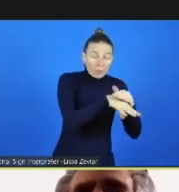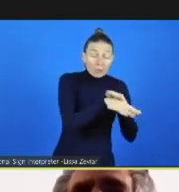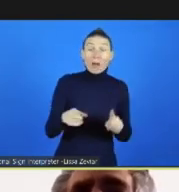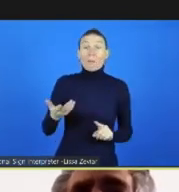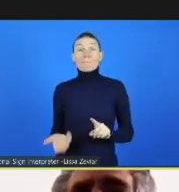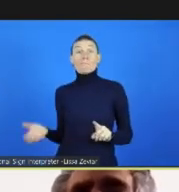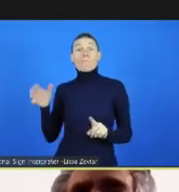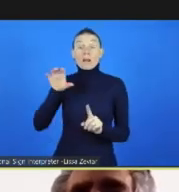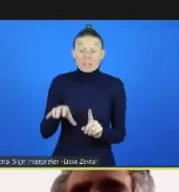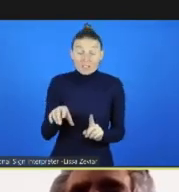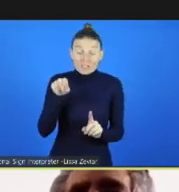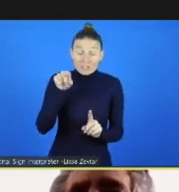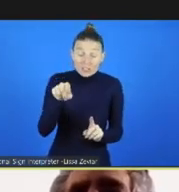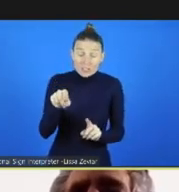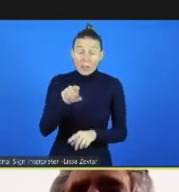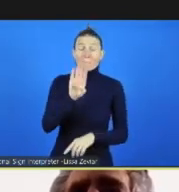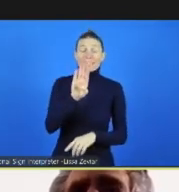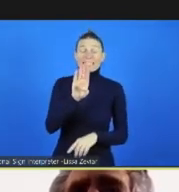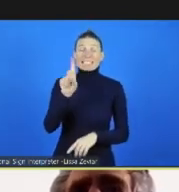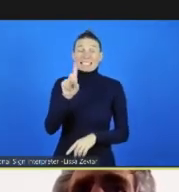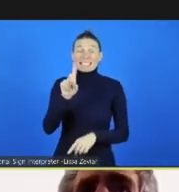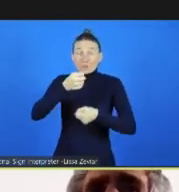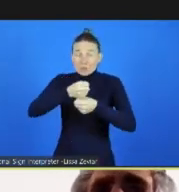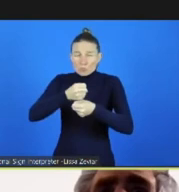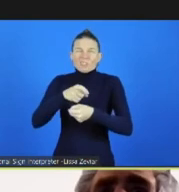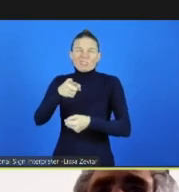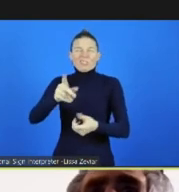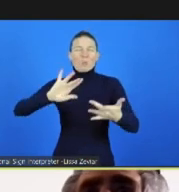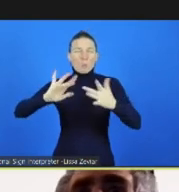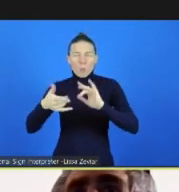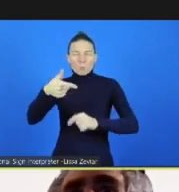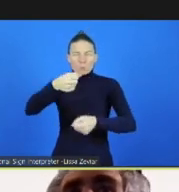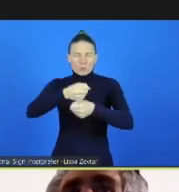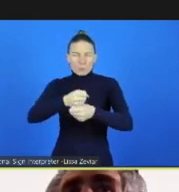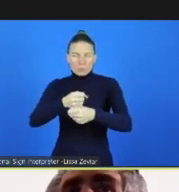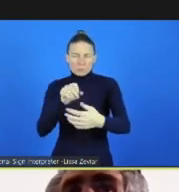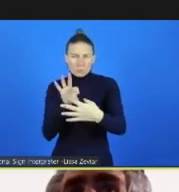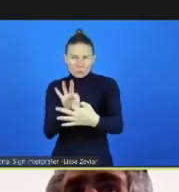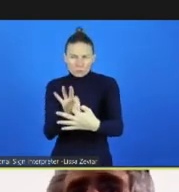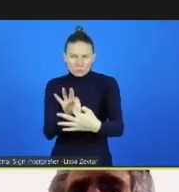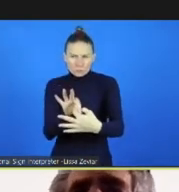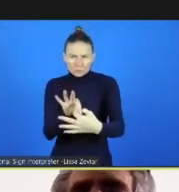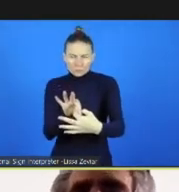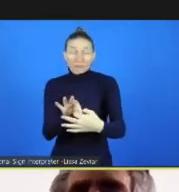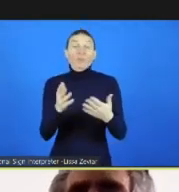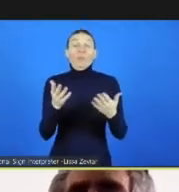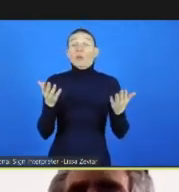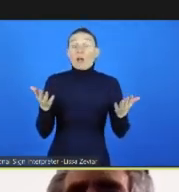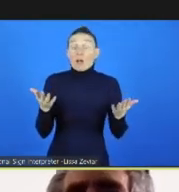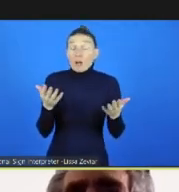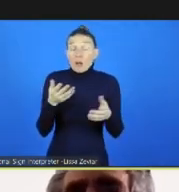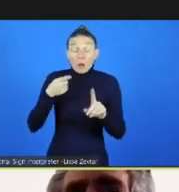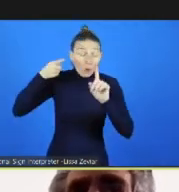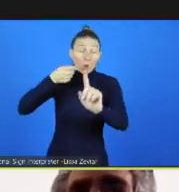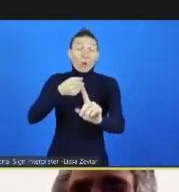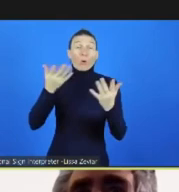career sites on there. And what we're trying to do is digitize what I suppose was a more